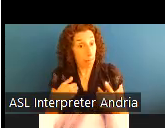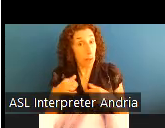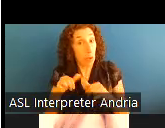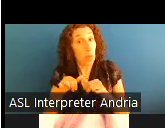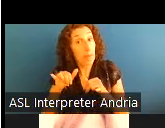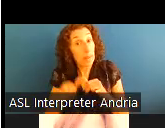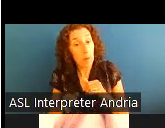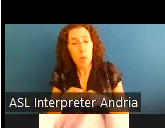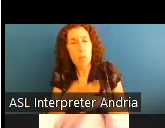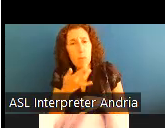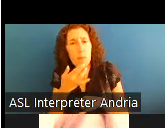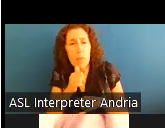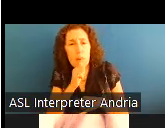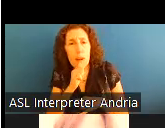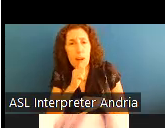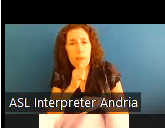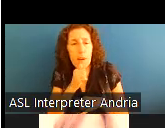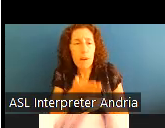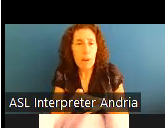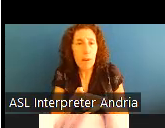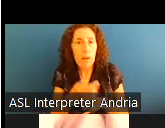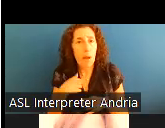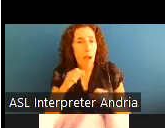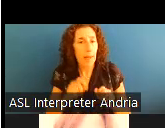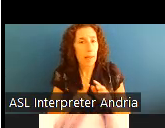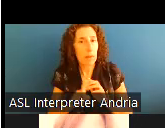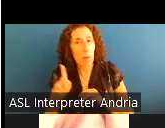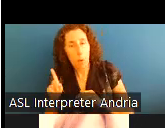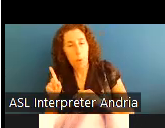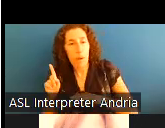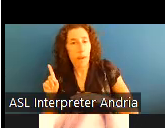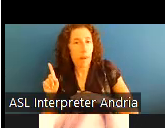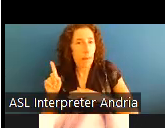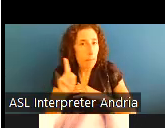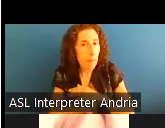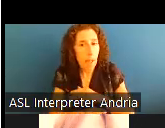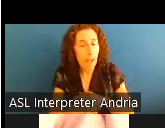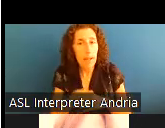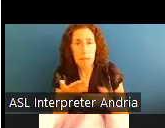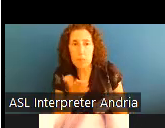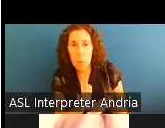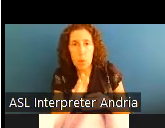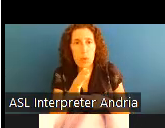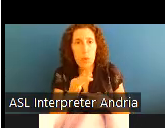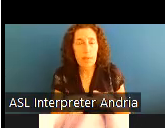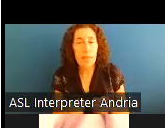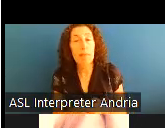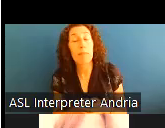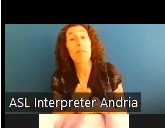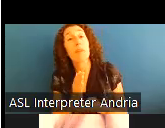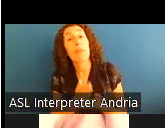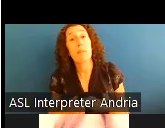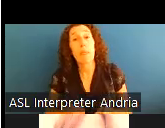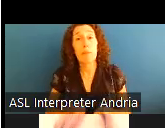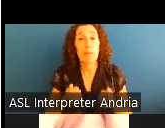exam. Or when they would like you to stay versus when they would like you to go. So, for example, some survivors want your physical presence